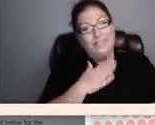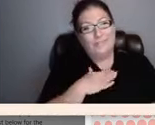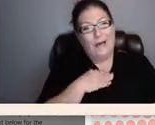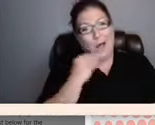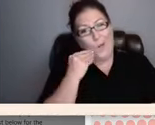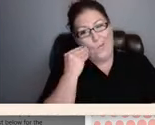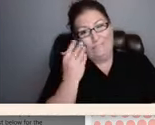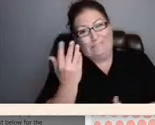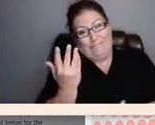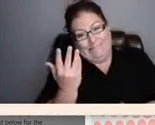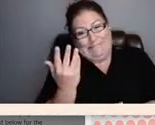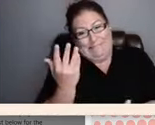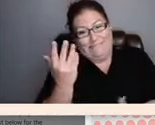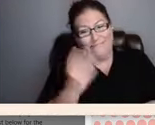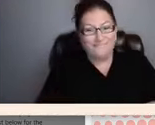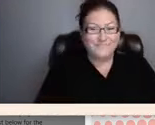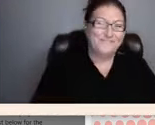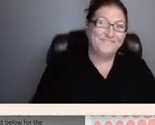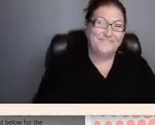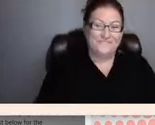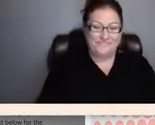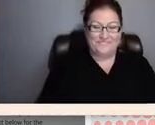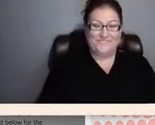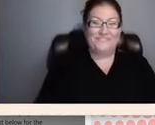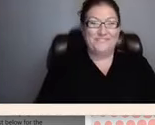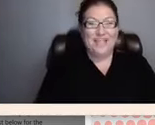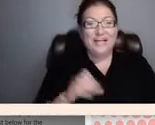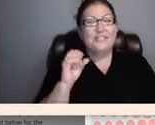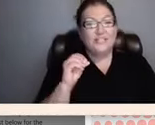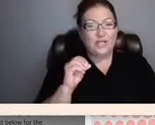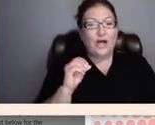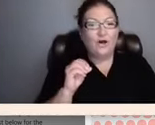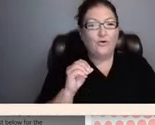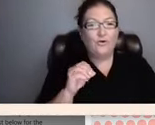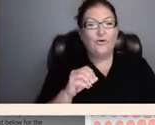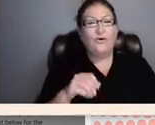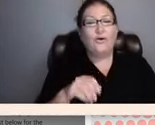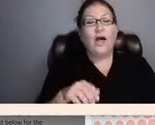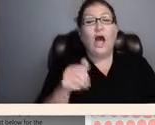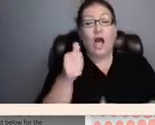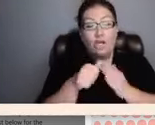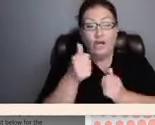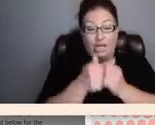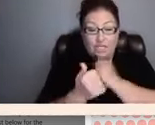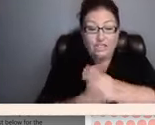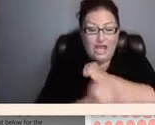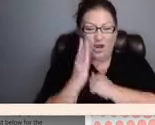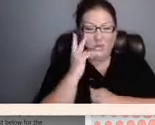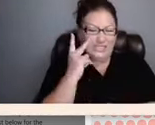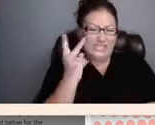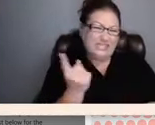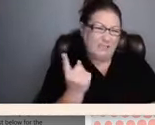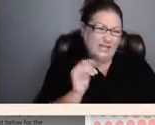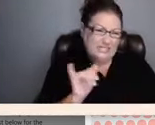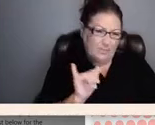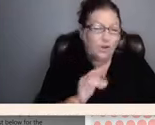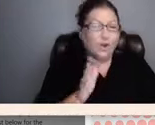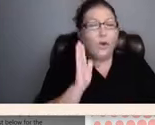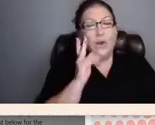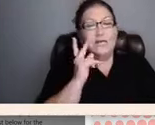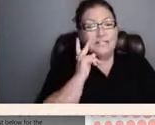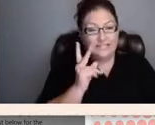home. Yeah. So under each county, you're going to see something very similar. You're first going to see your